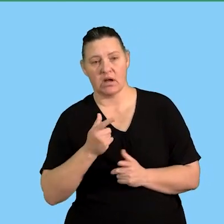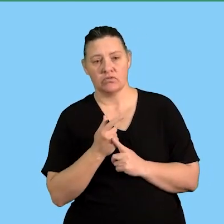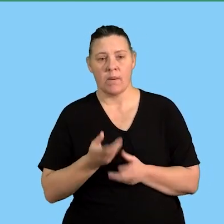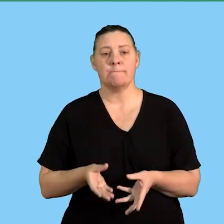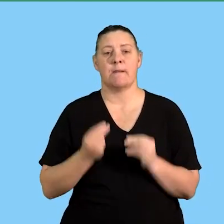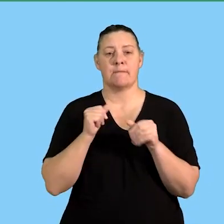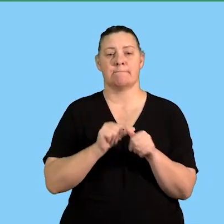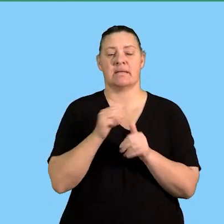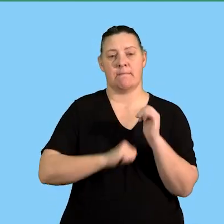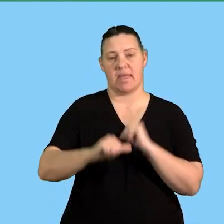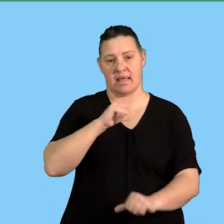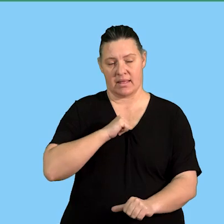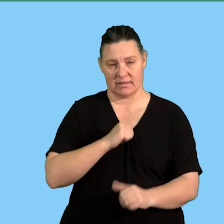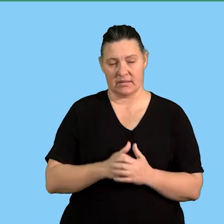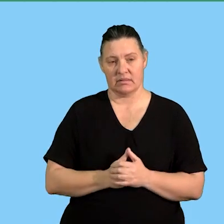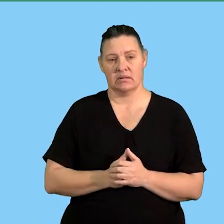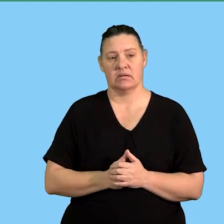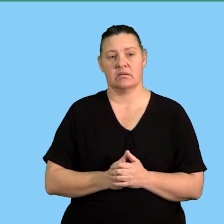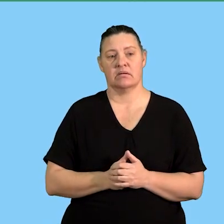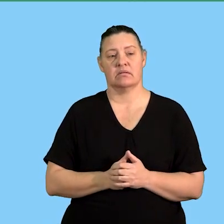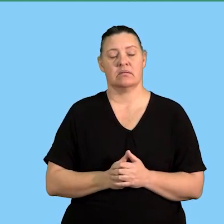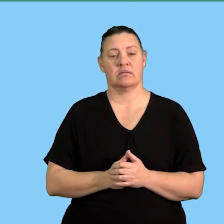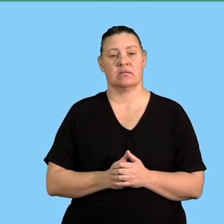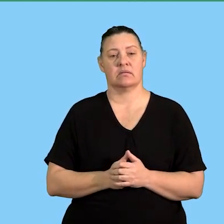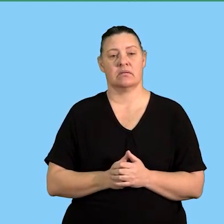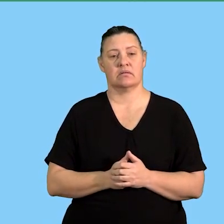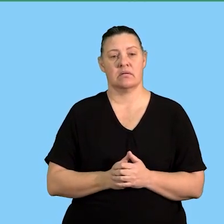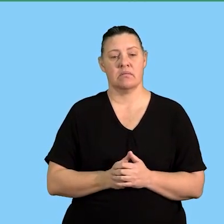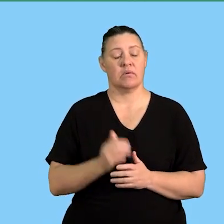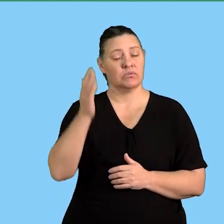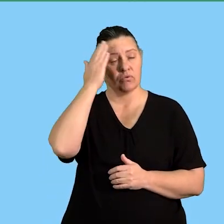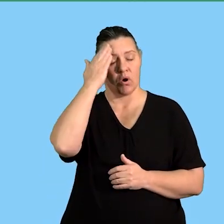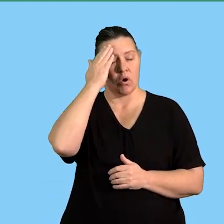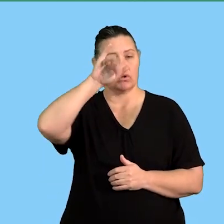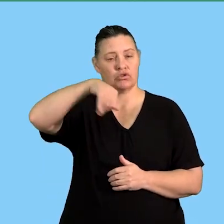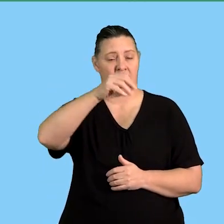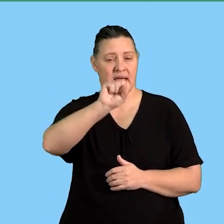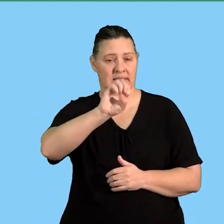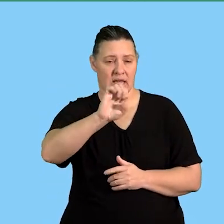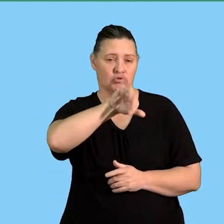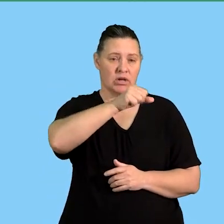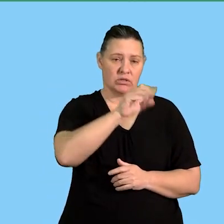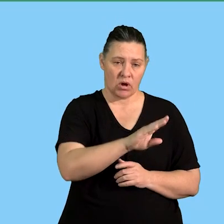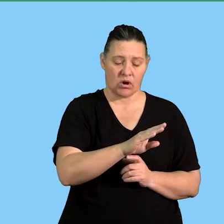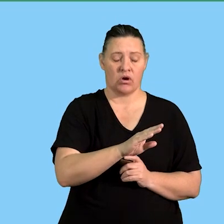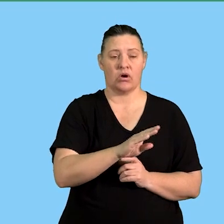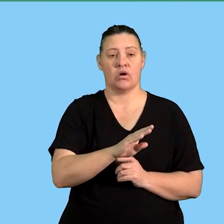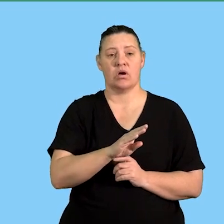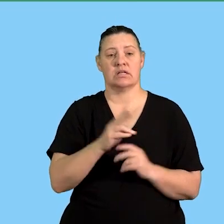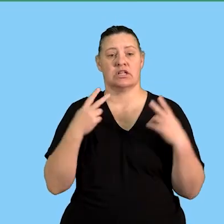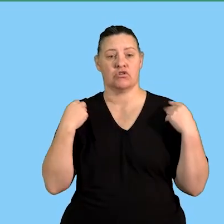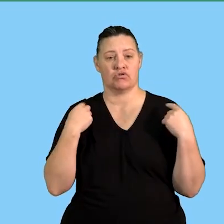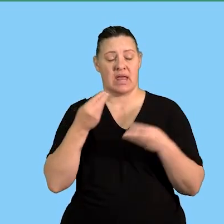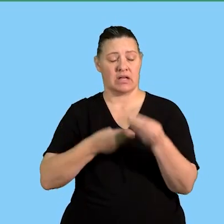a better return. Then you should also be able to know the Johannesburg Security Exchange, or the